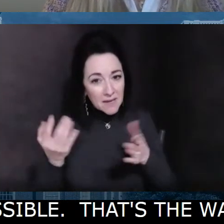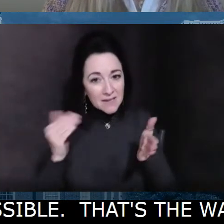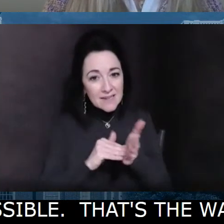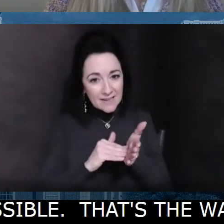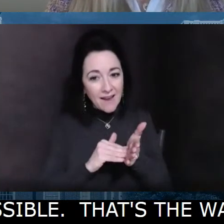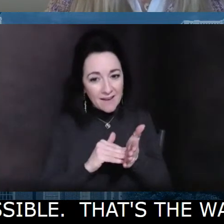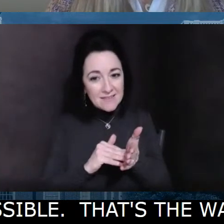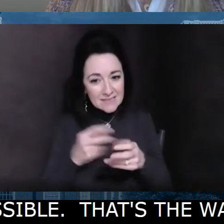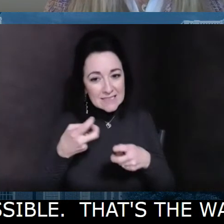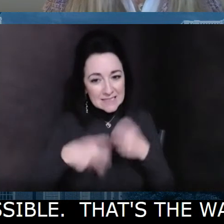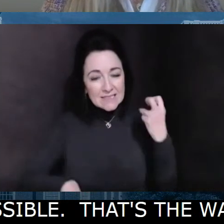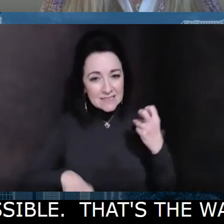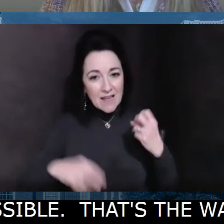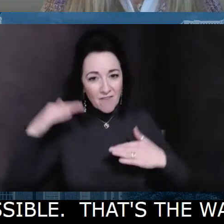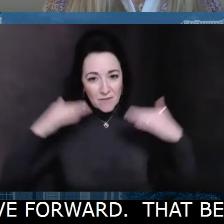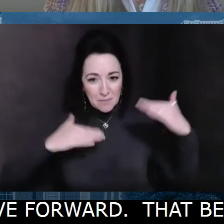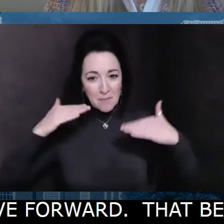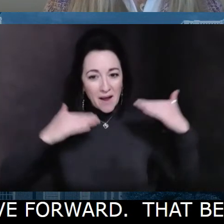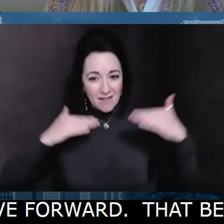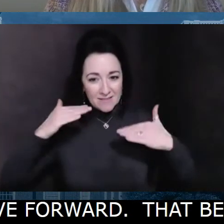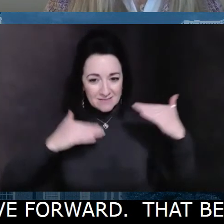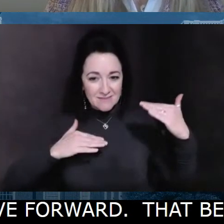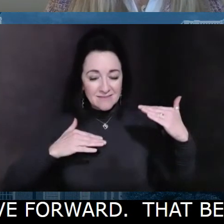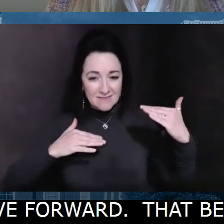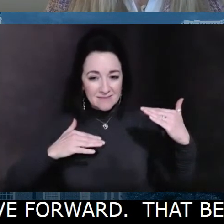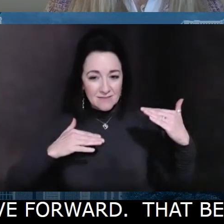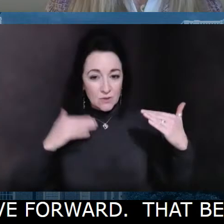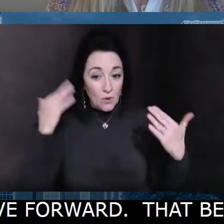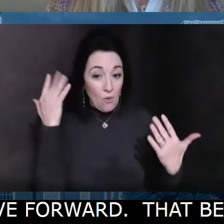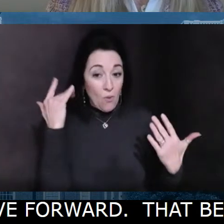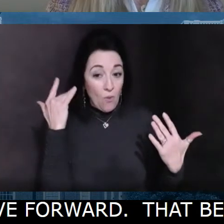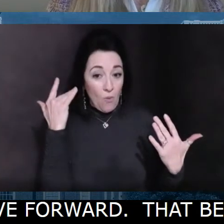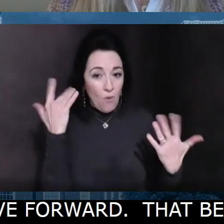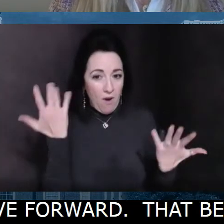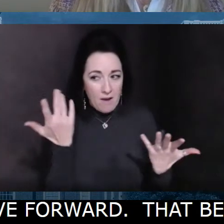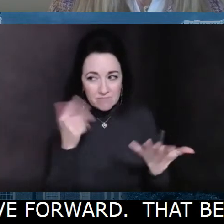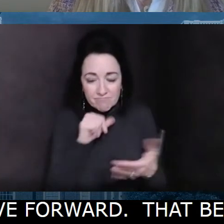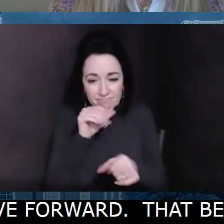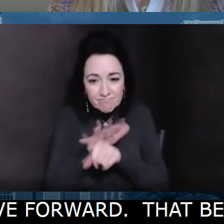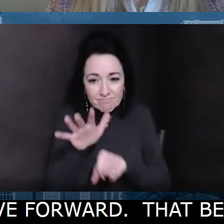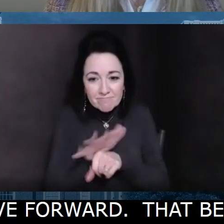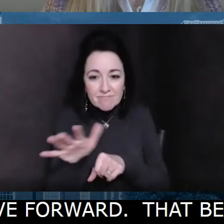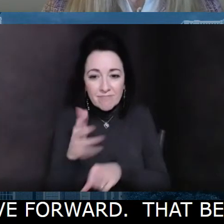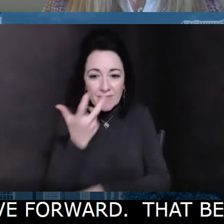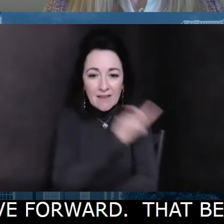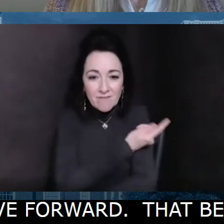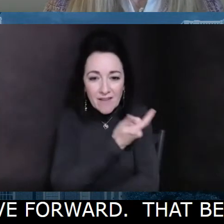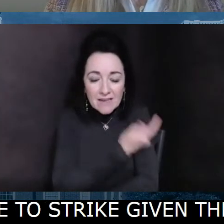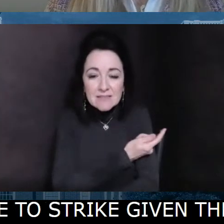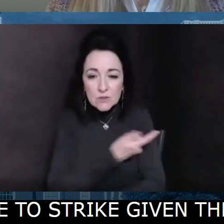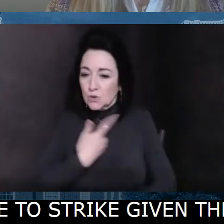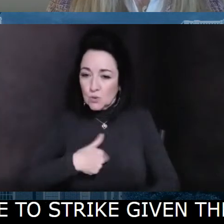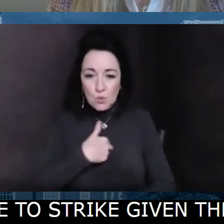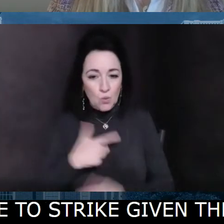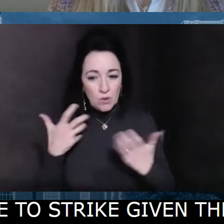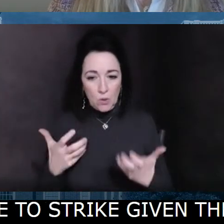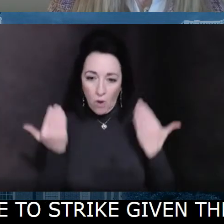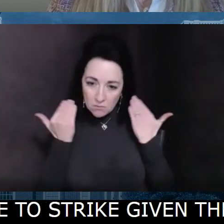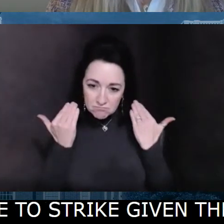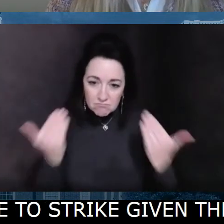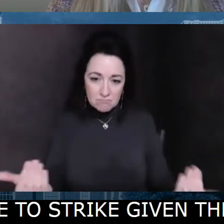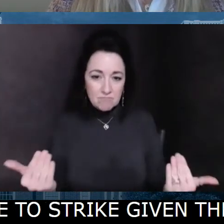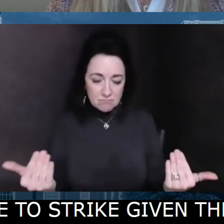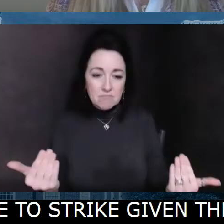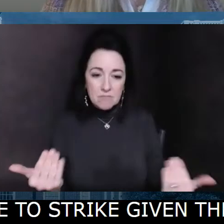to strike given the scarcity of the vaccine and the desire to get first doses into